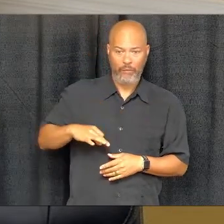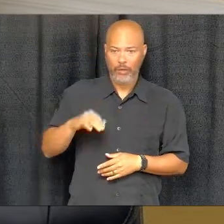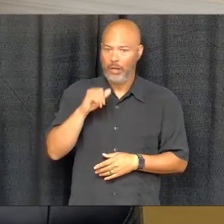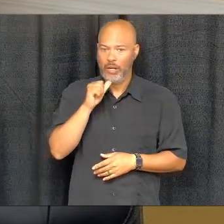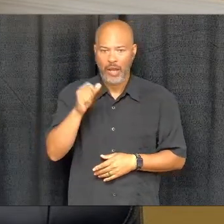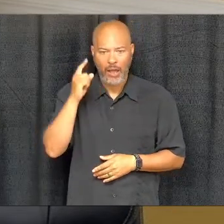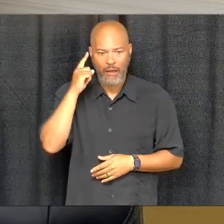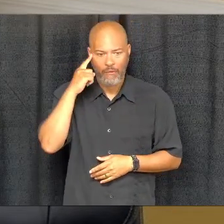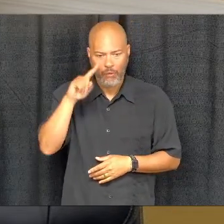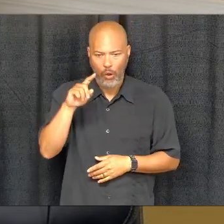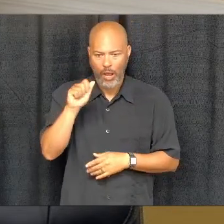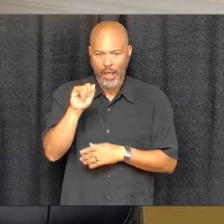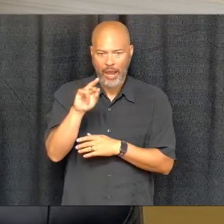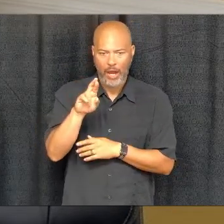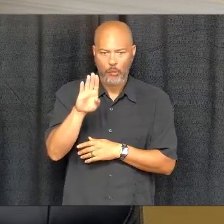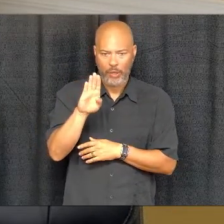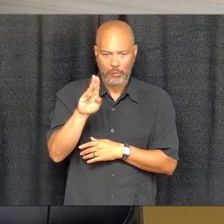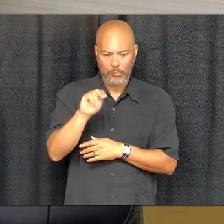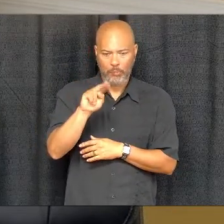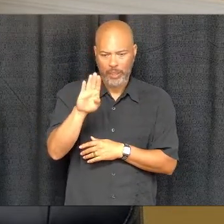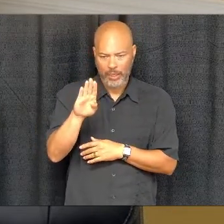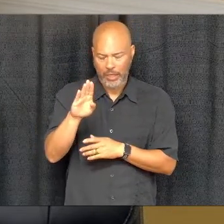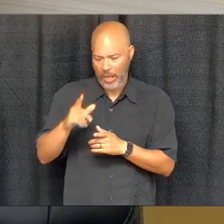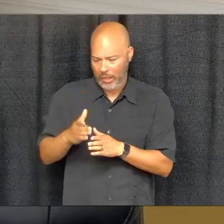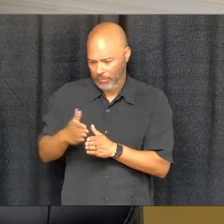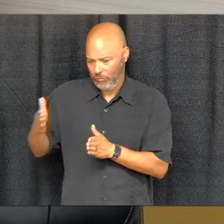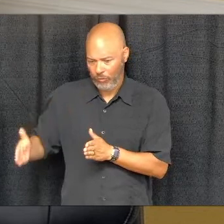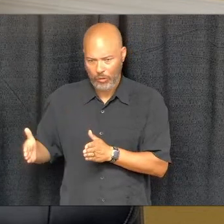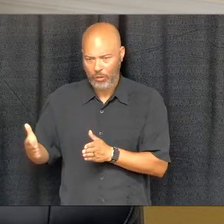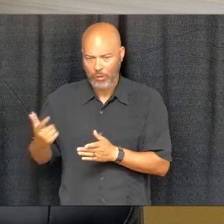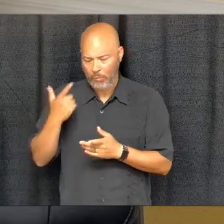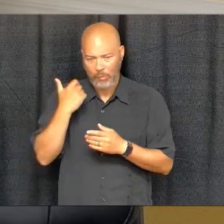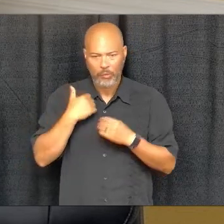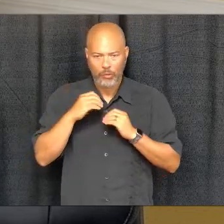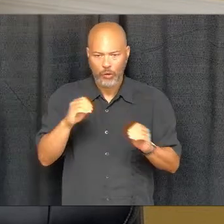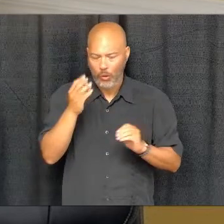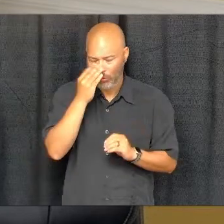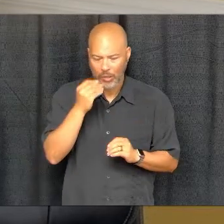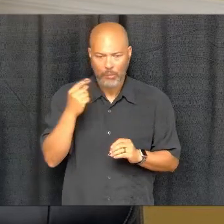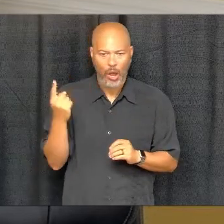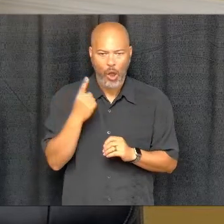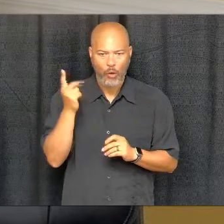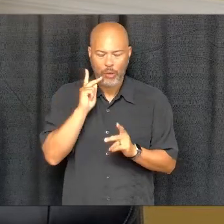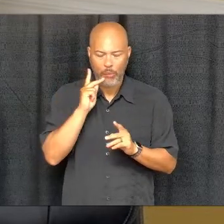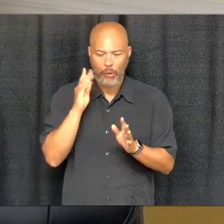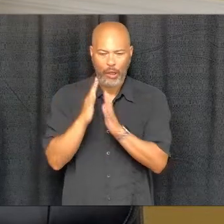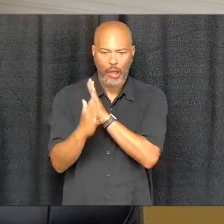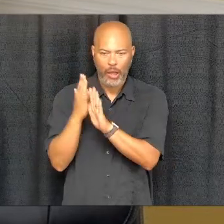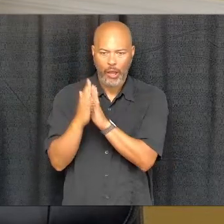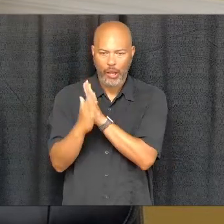be an Airbnb next door to me where I get no sleep and there's always in and out.